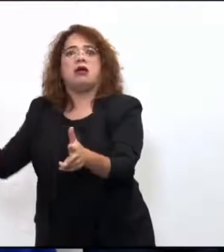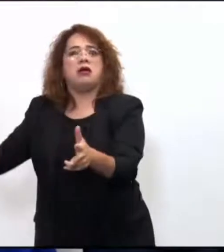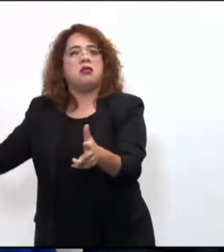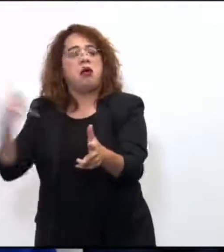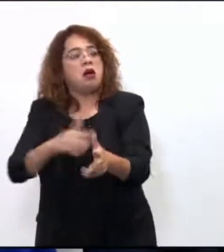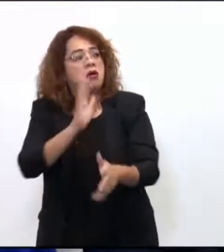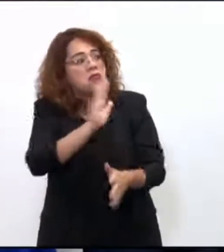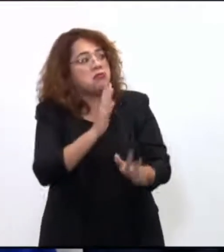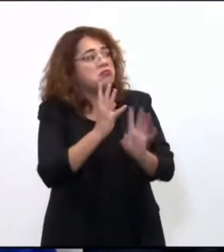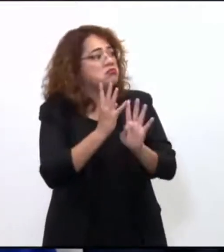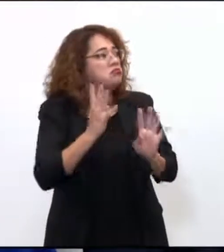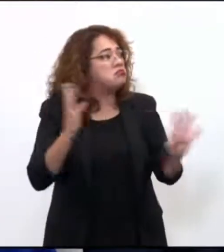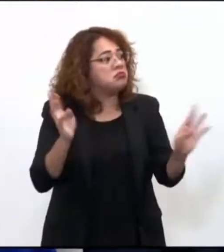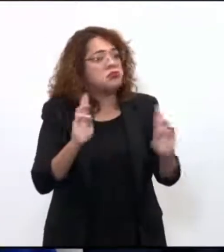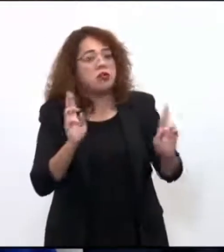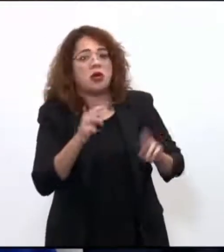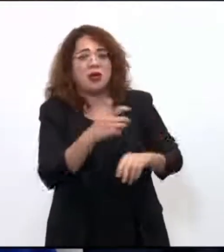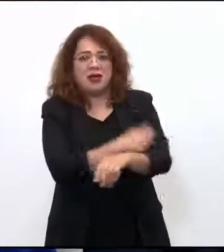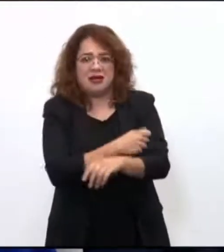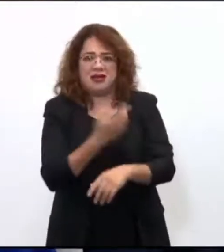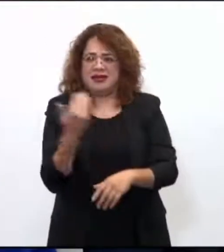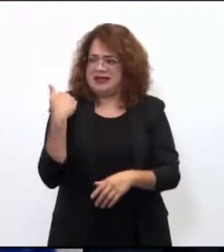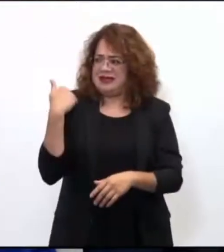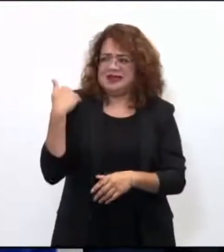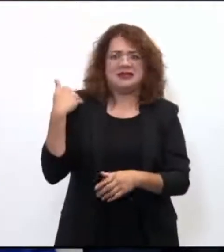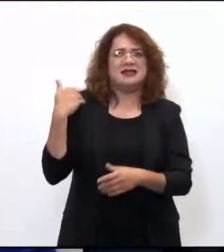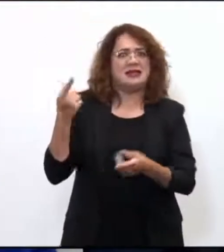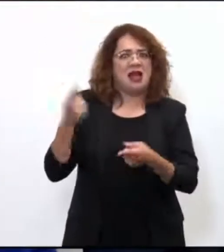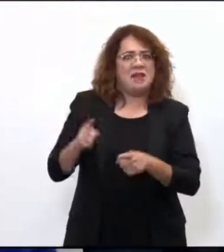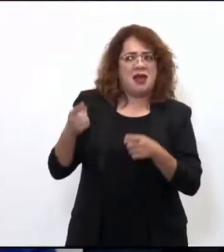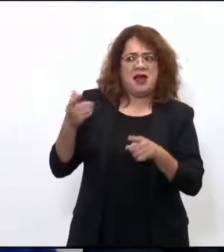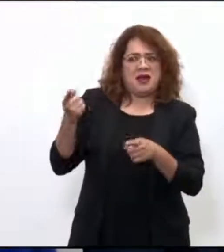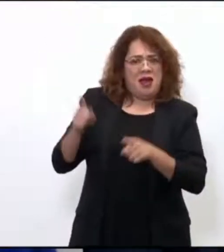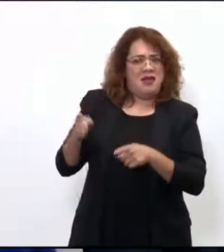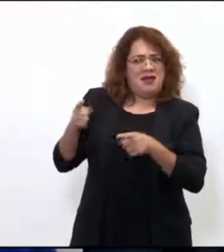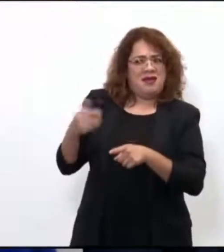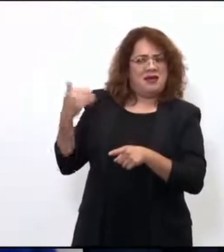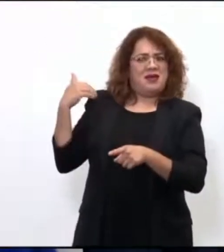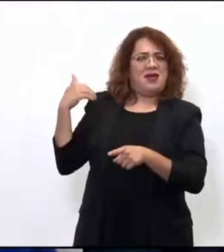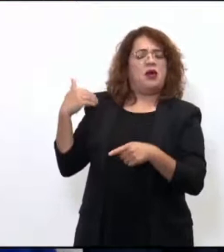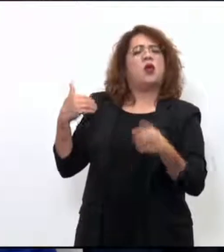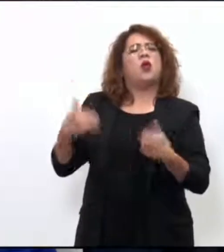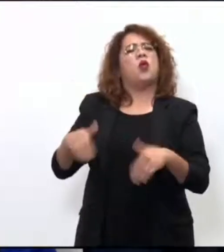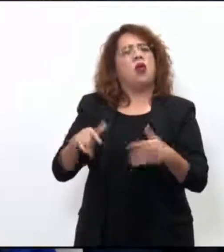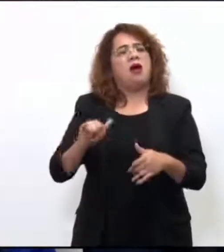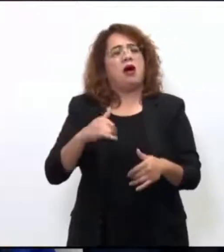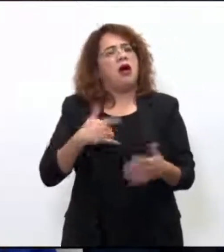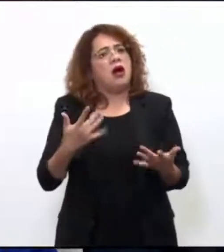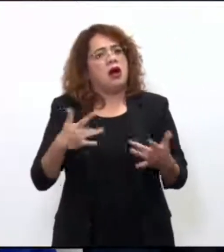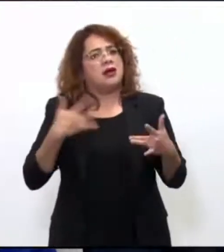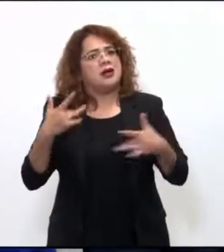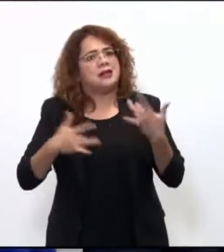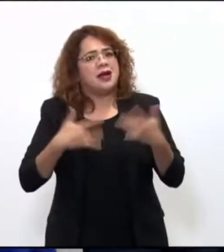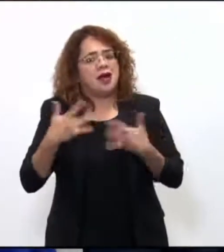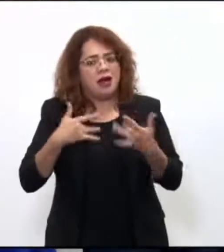that over the last few ones. So that's a good sign that people are walking up and using these